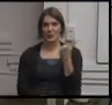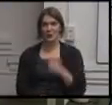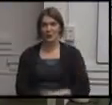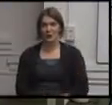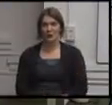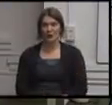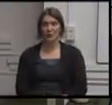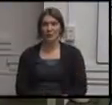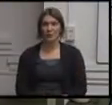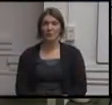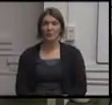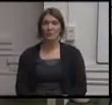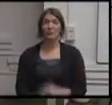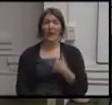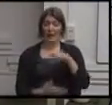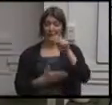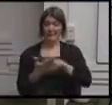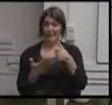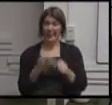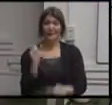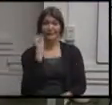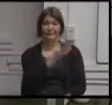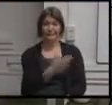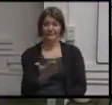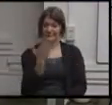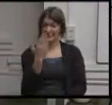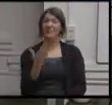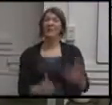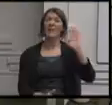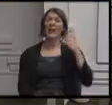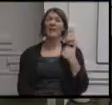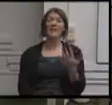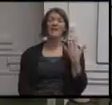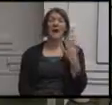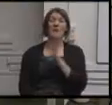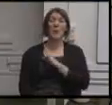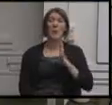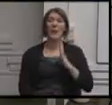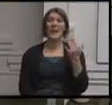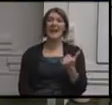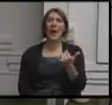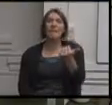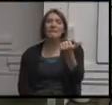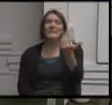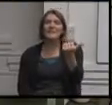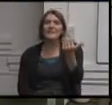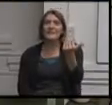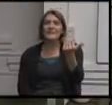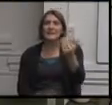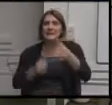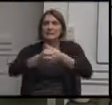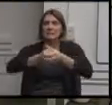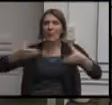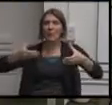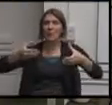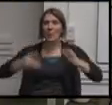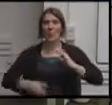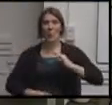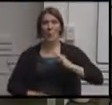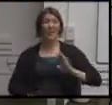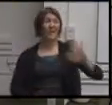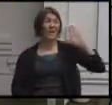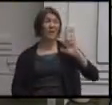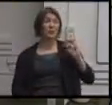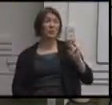As you read in my letter, at that time we had 5 board members. We now have 15. At that time, we weren't able